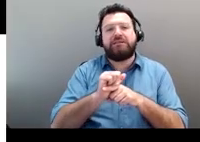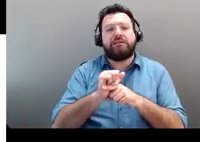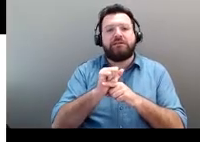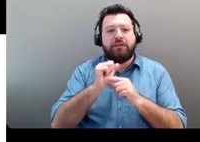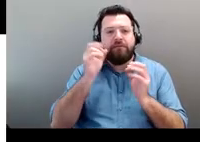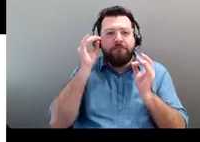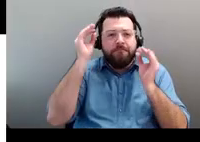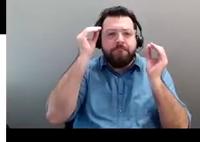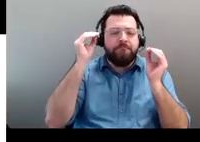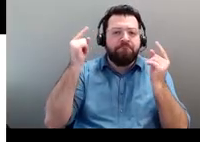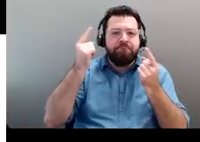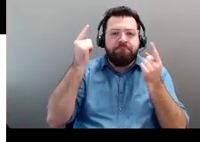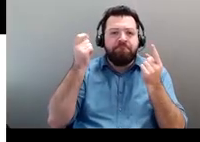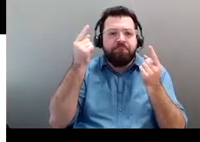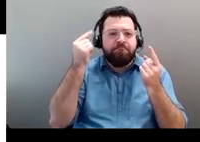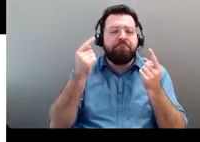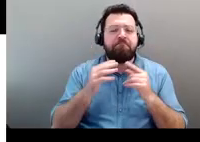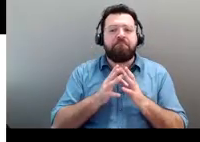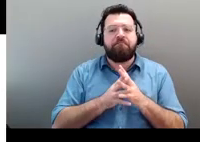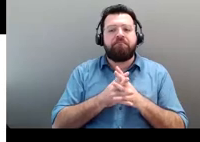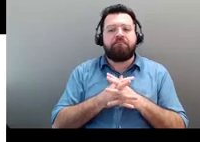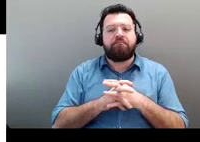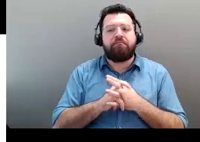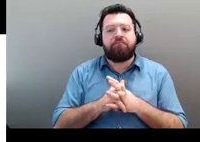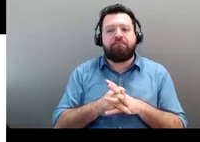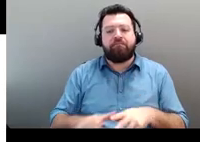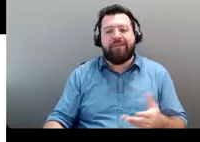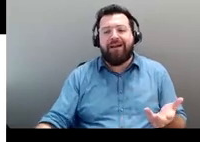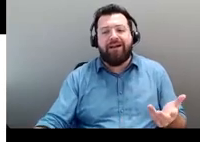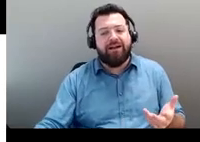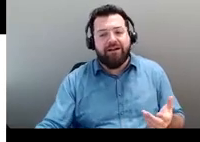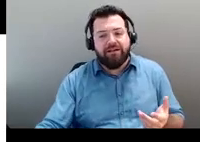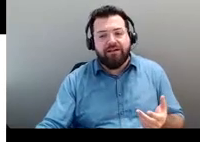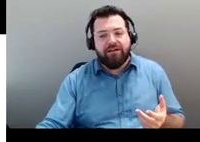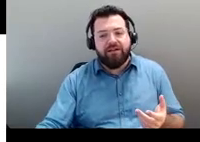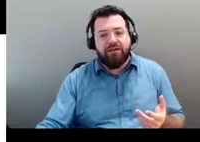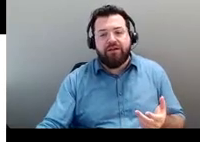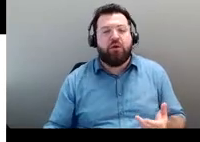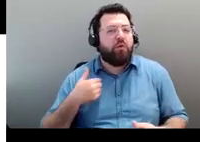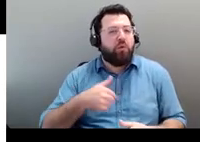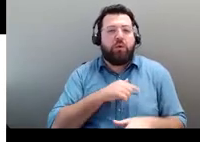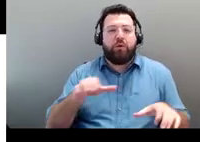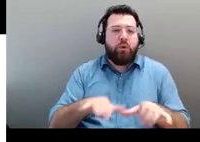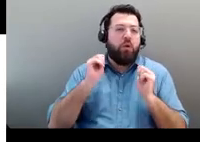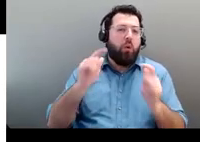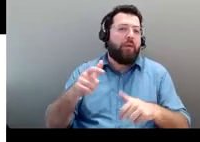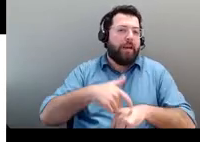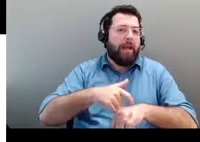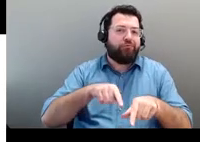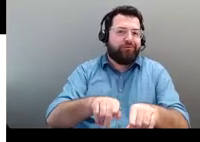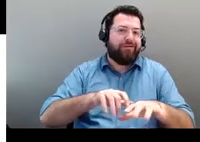Um, I think and we do this all the time in our classes, right? I mean, we ask